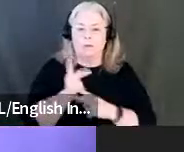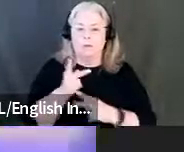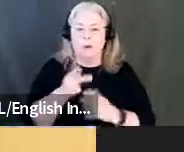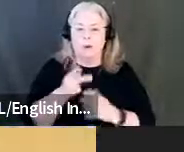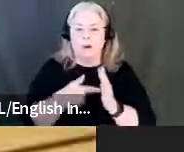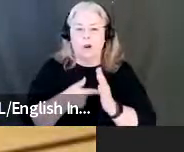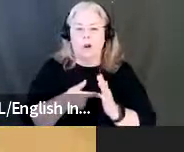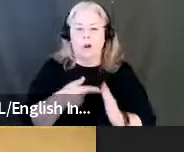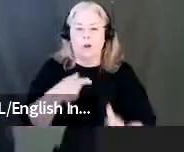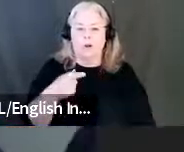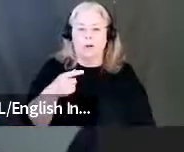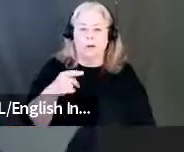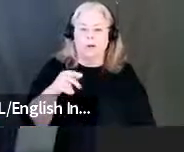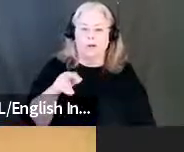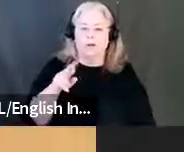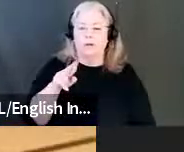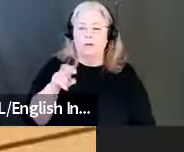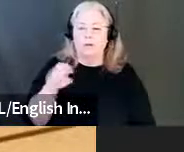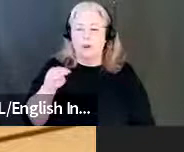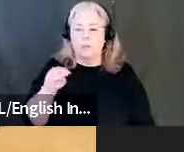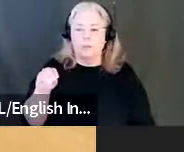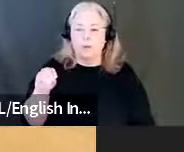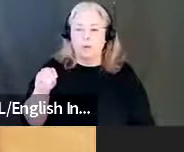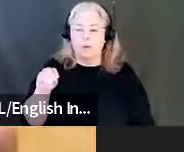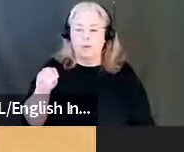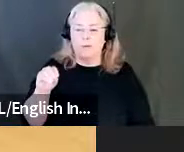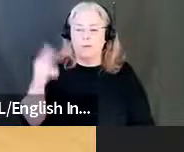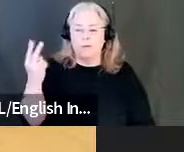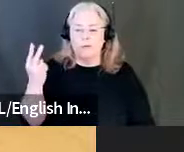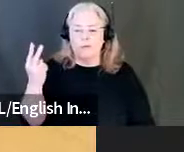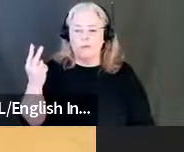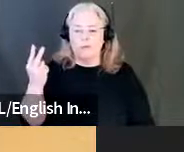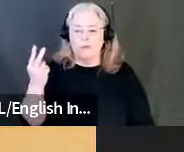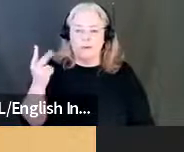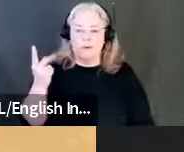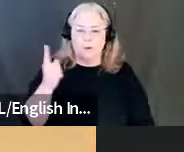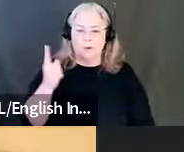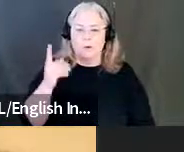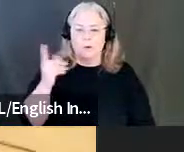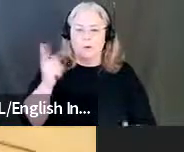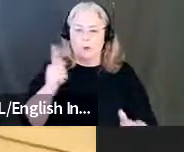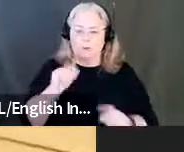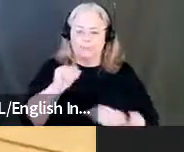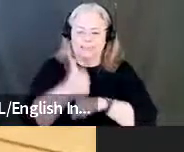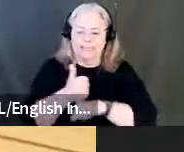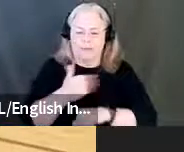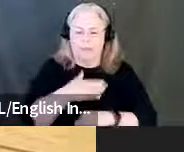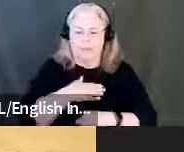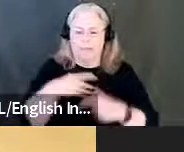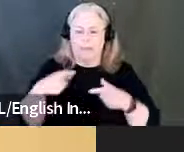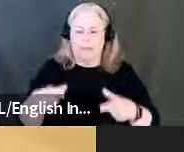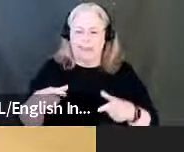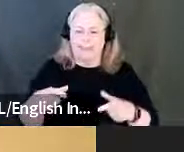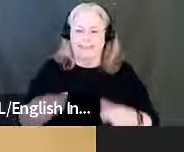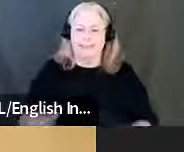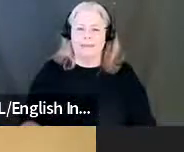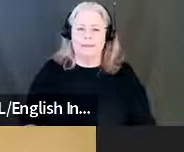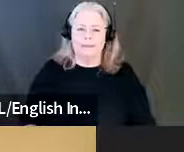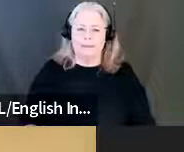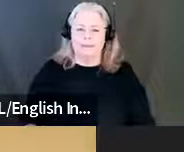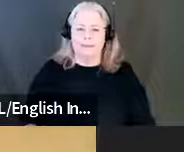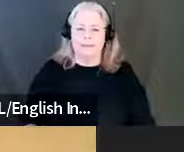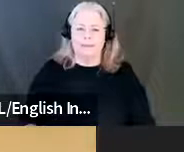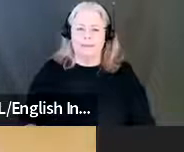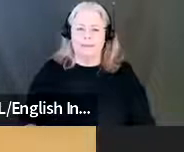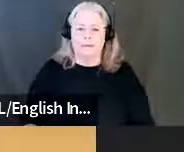called Remo 2. So now I can figure out where do I want my plate to go. So I'm